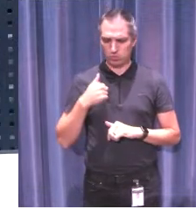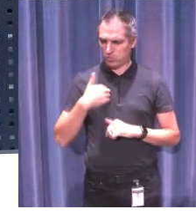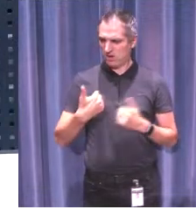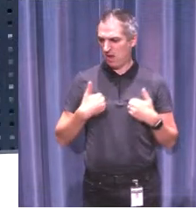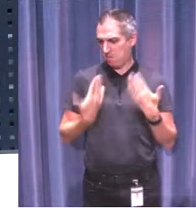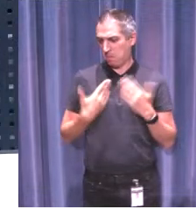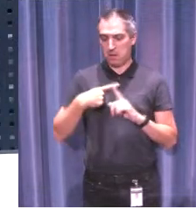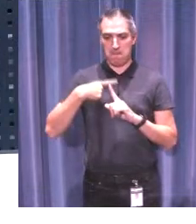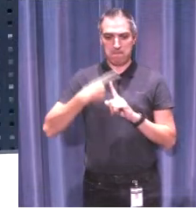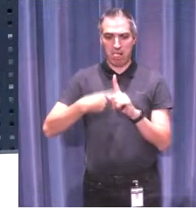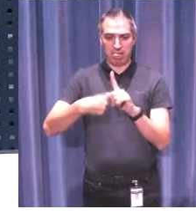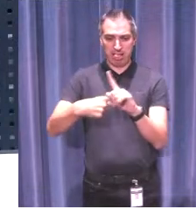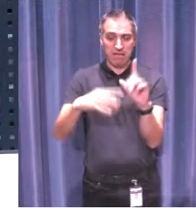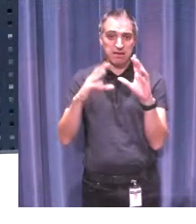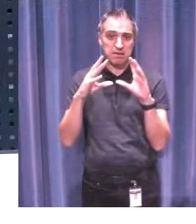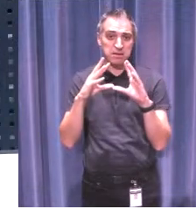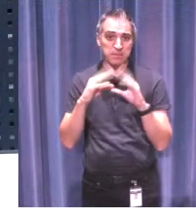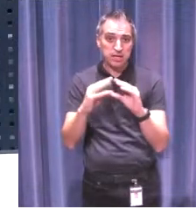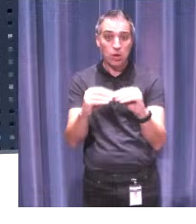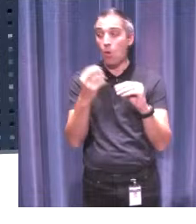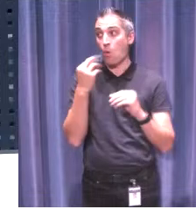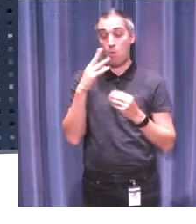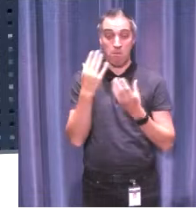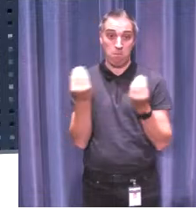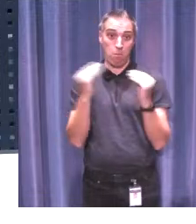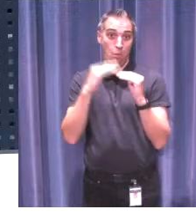monthly, sometimes more than monthly.